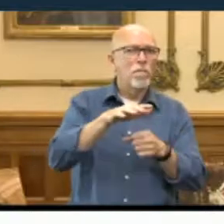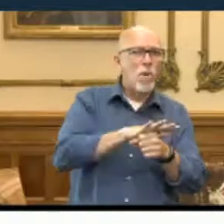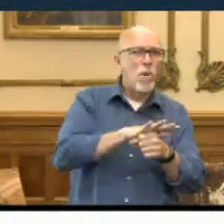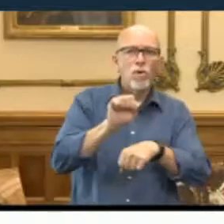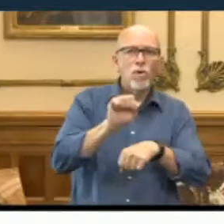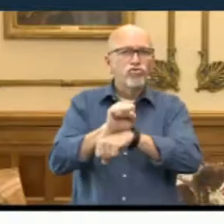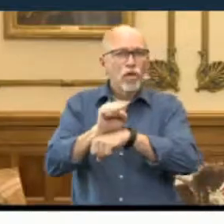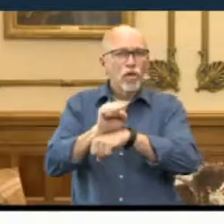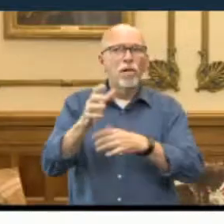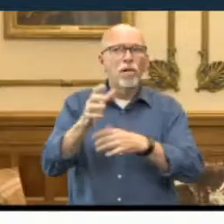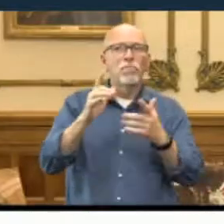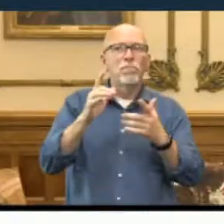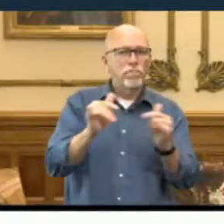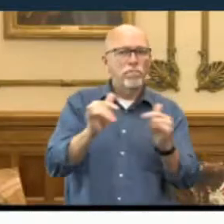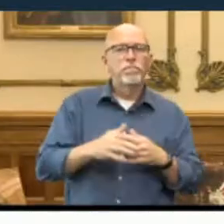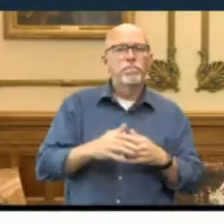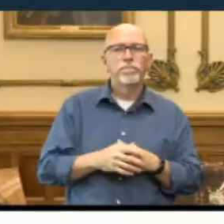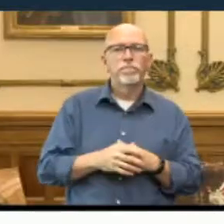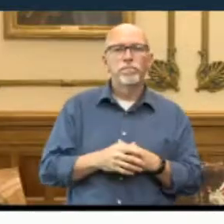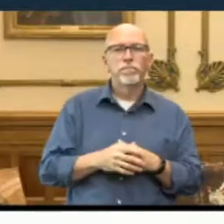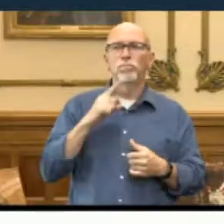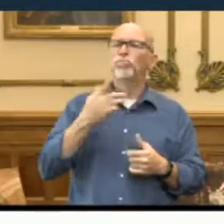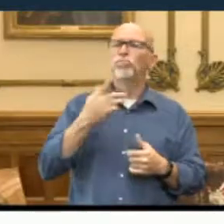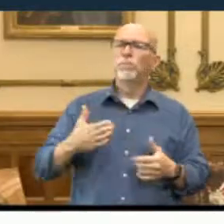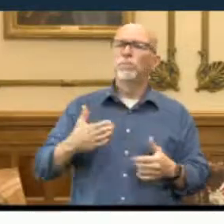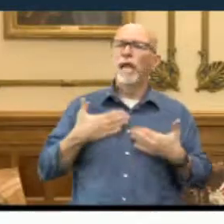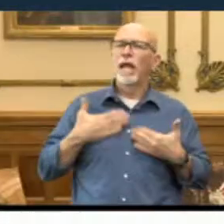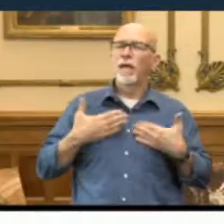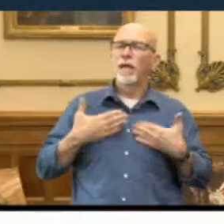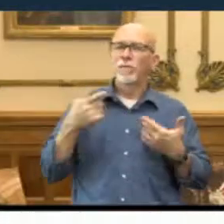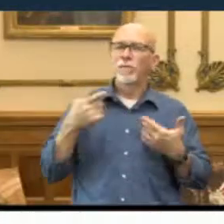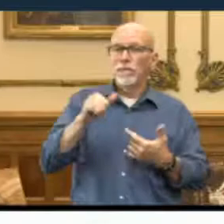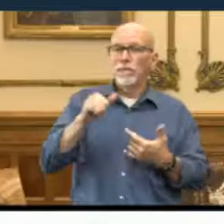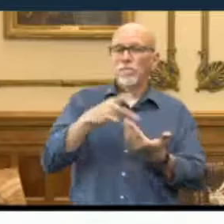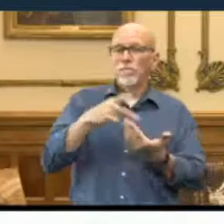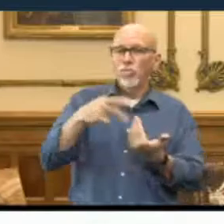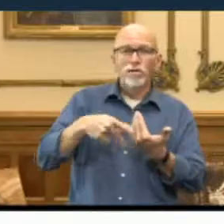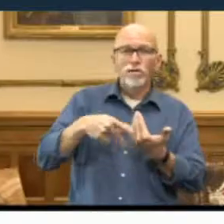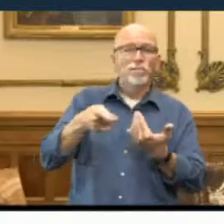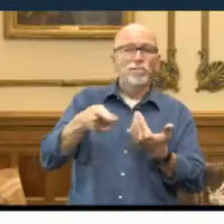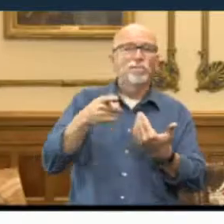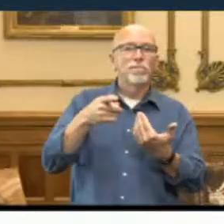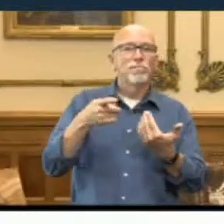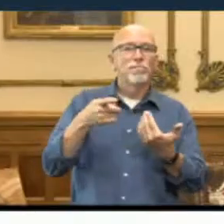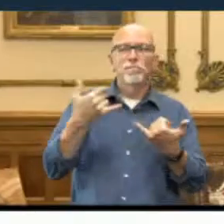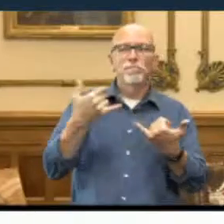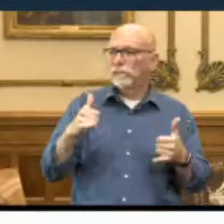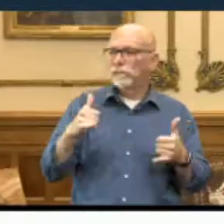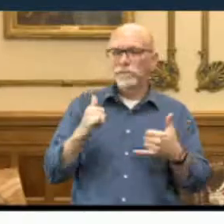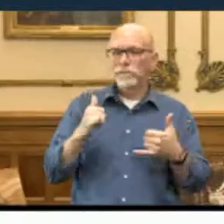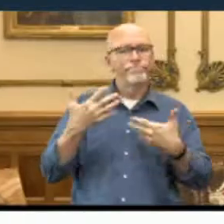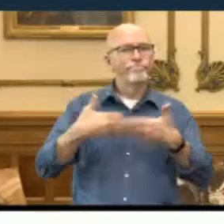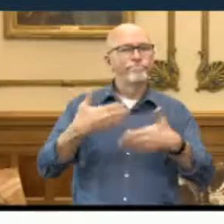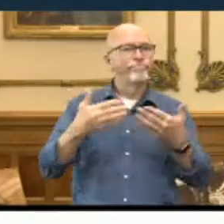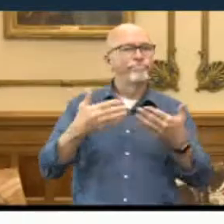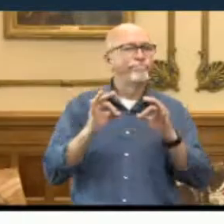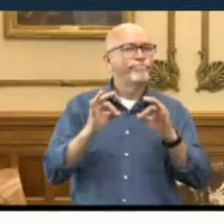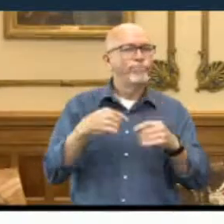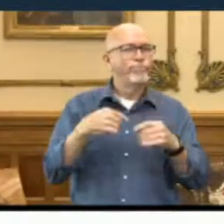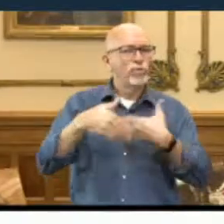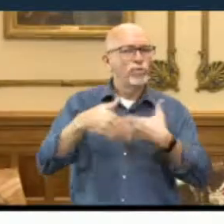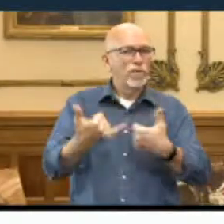creators in our state. Couldn't be happier that this project or this program is alive and well as we enter the fall